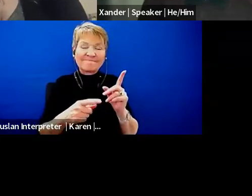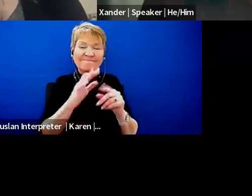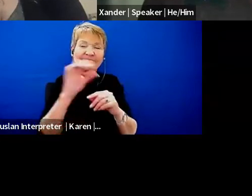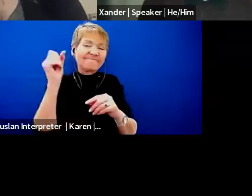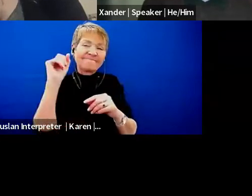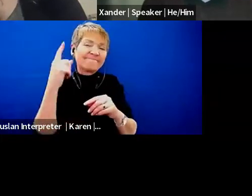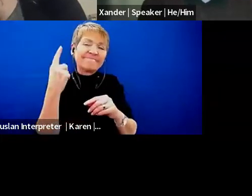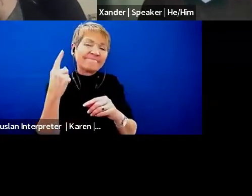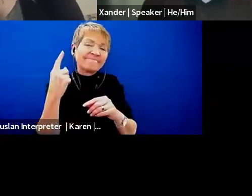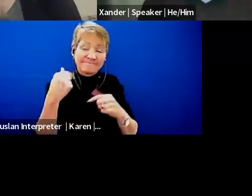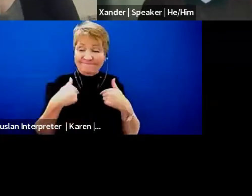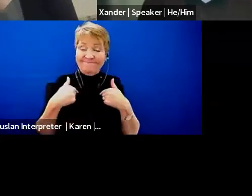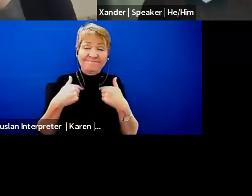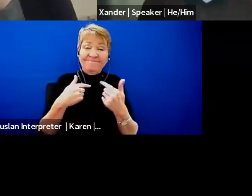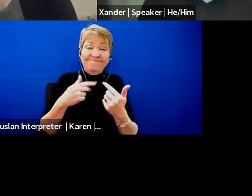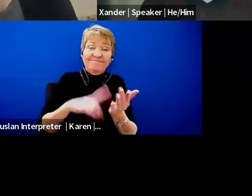a typical kid.